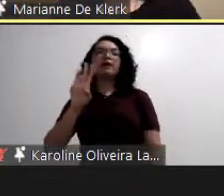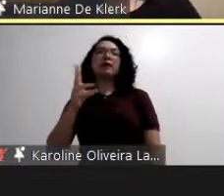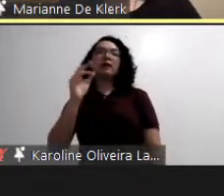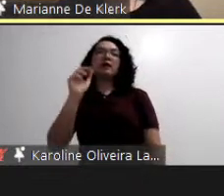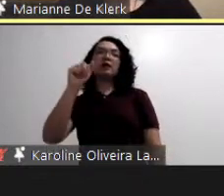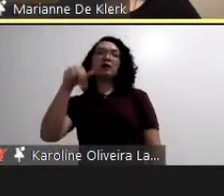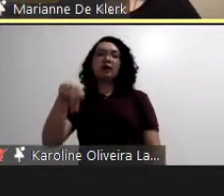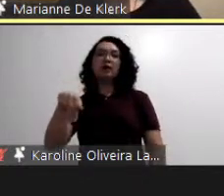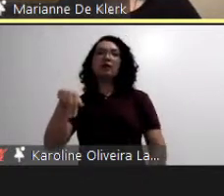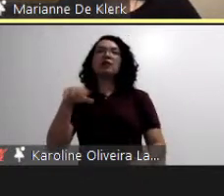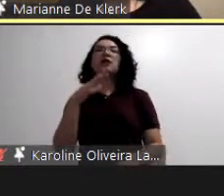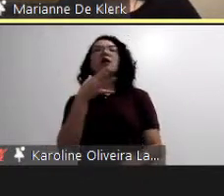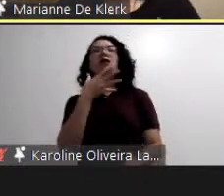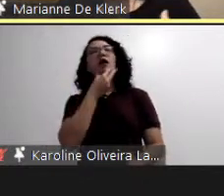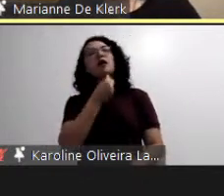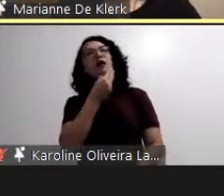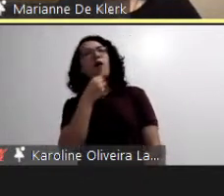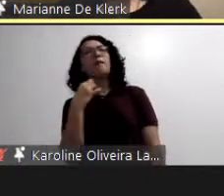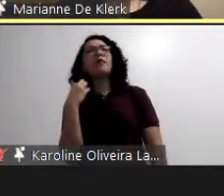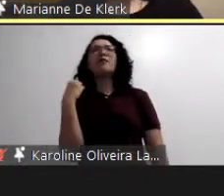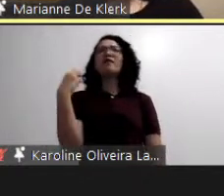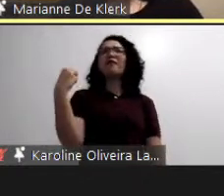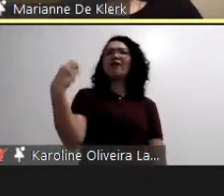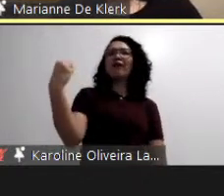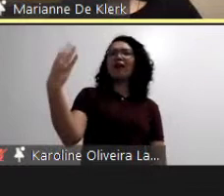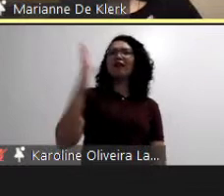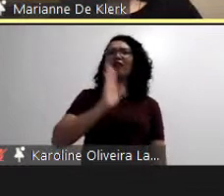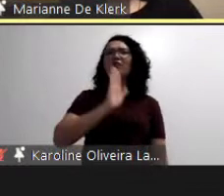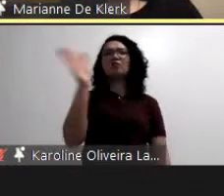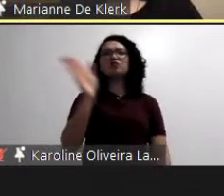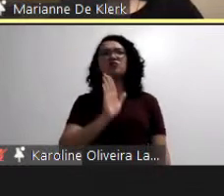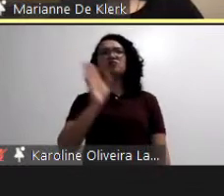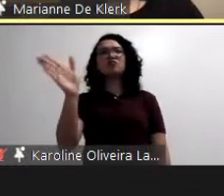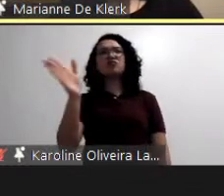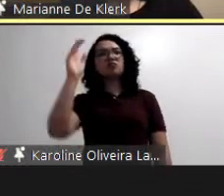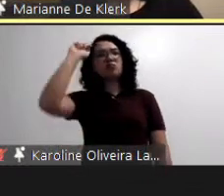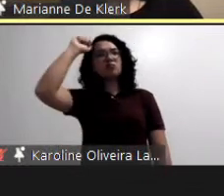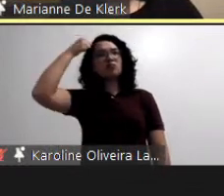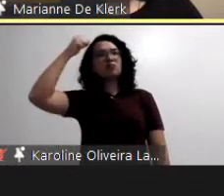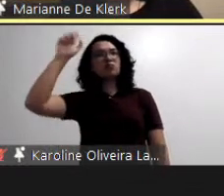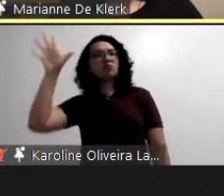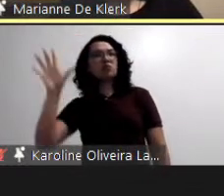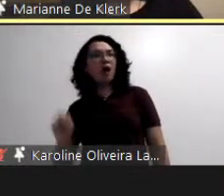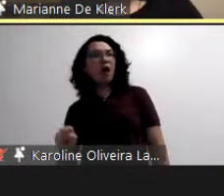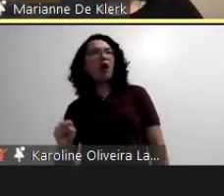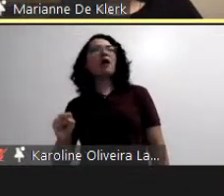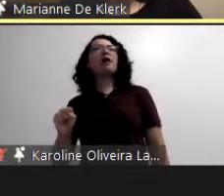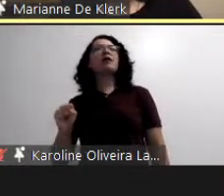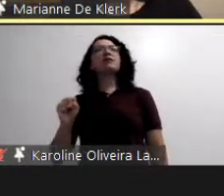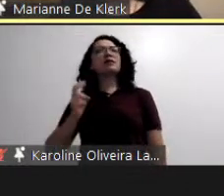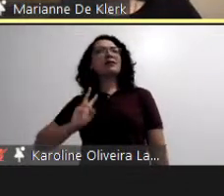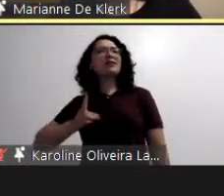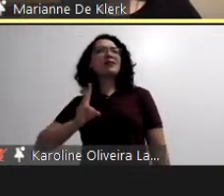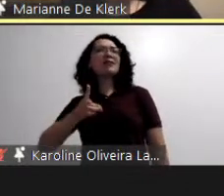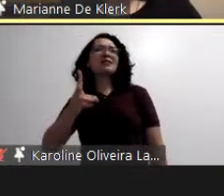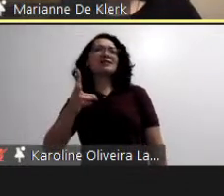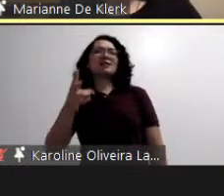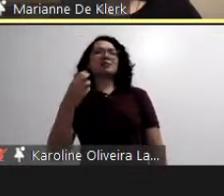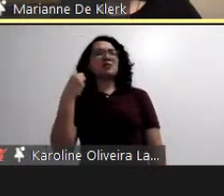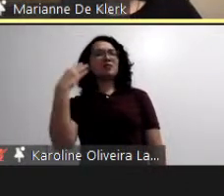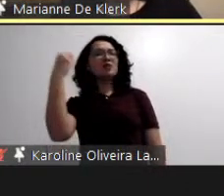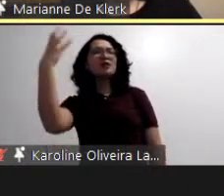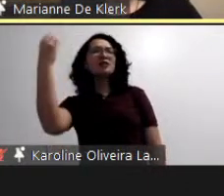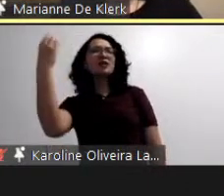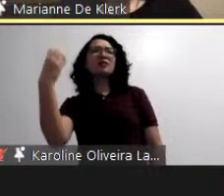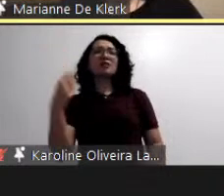structural principles of Africa, and that became very important, especially in the Pretoria architects groups. This is two pictures from his